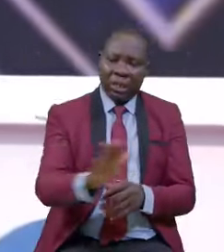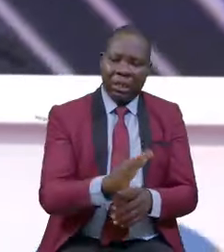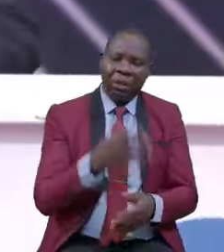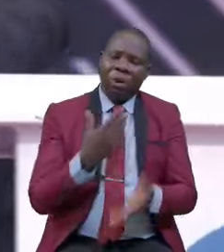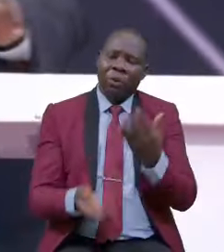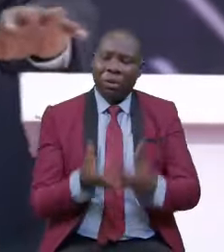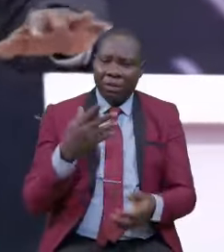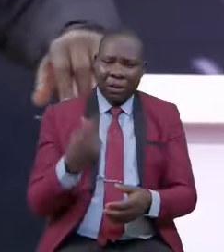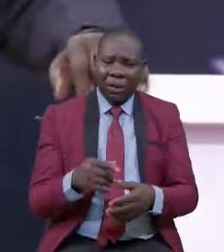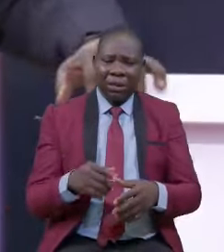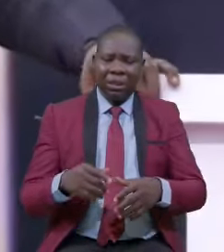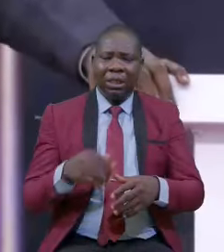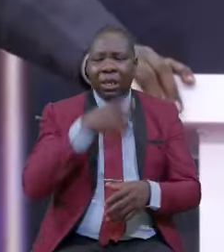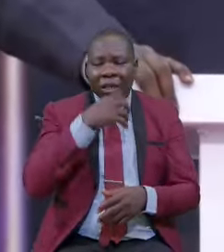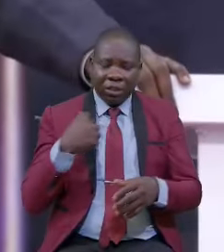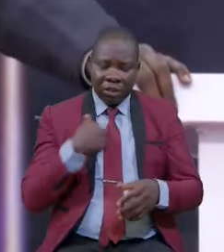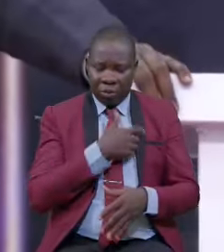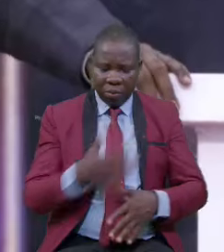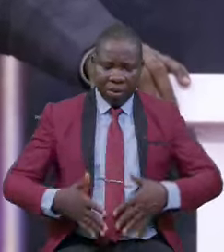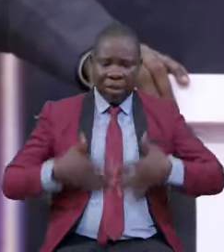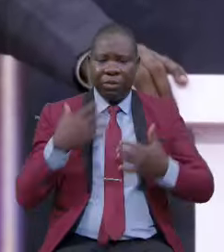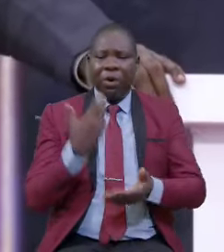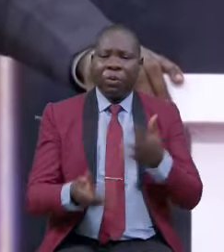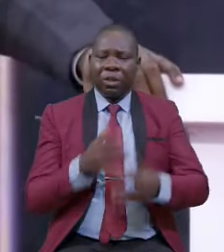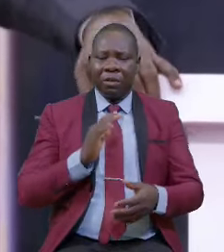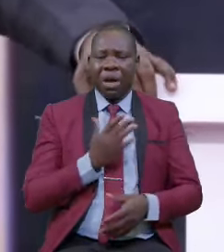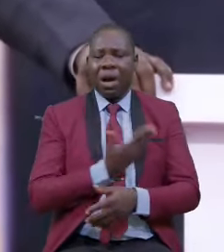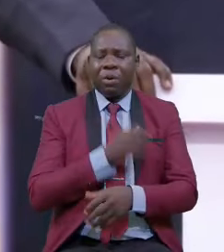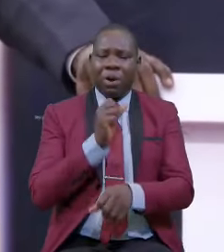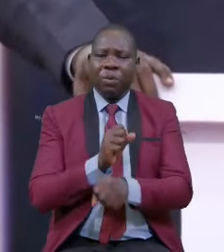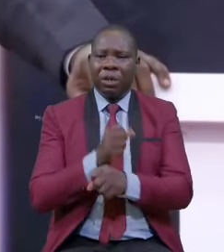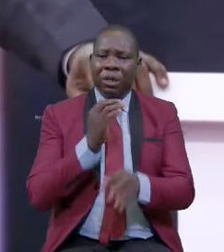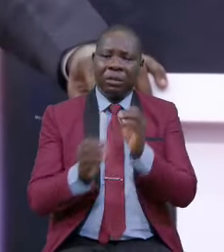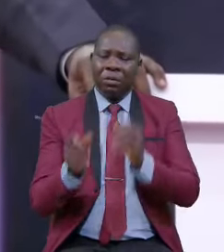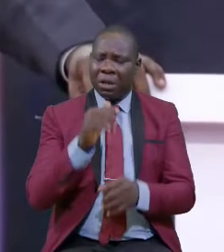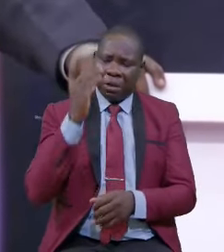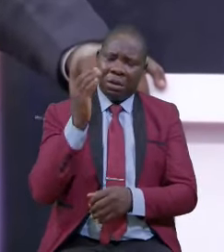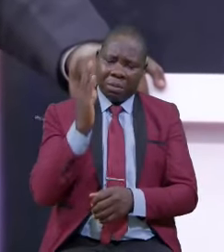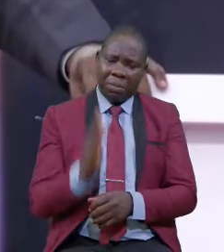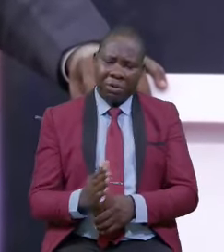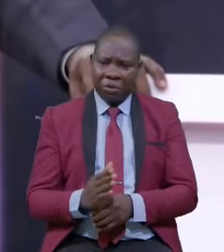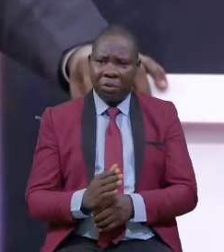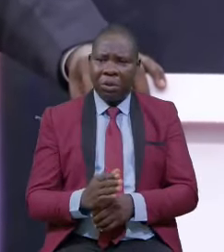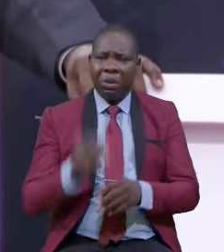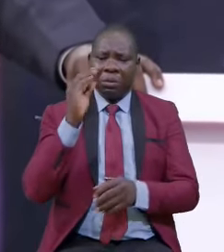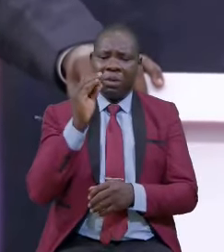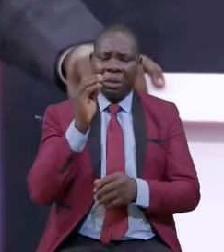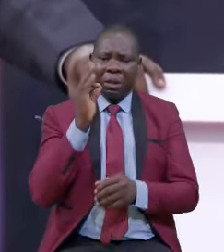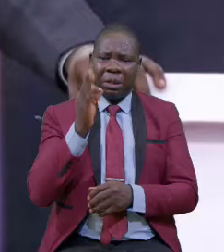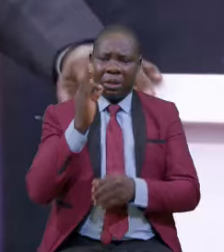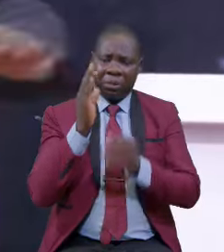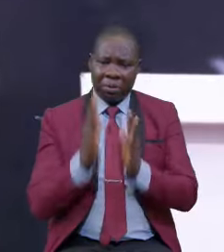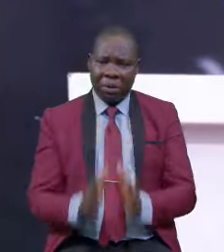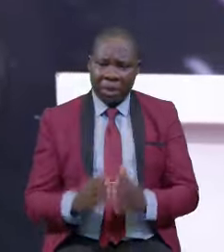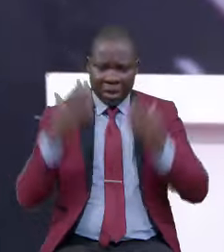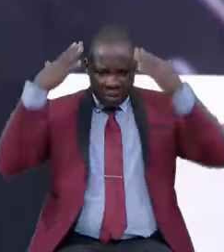we have, even though you are a pastor, you are a bishop, even though you are a preacher, there are some things that are very